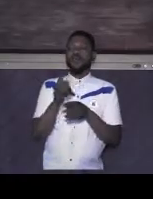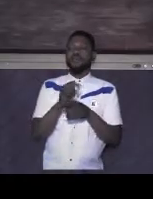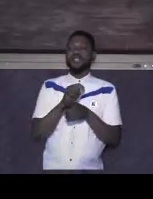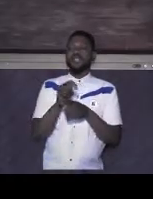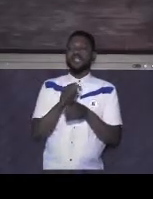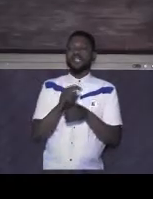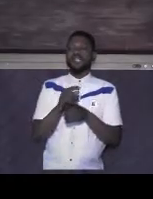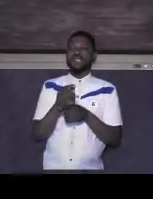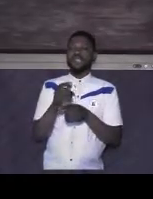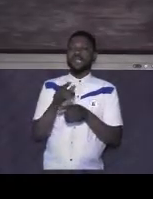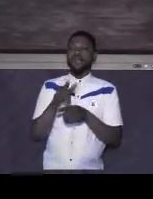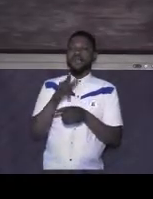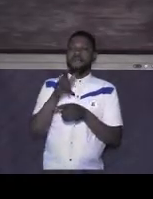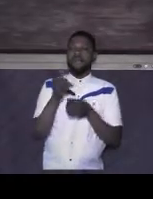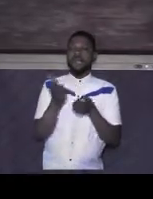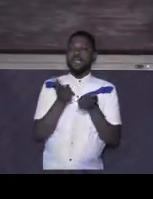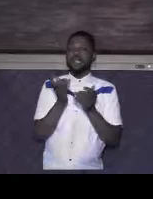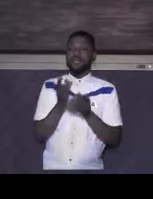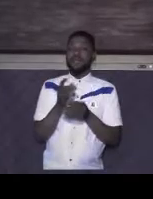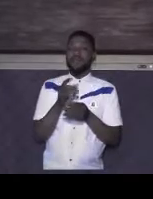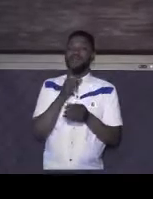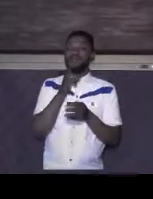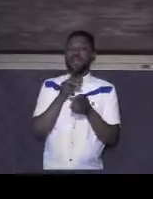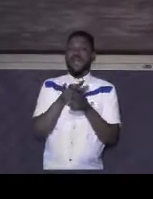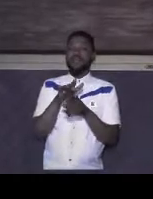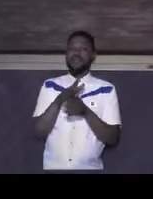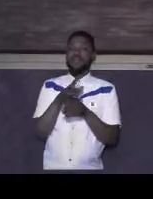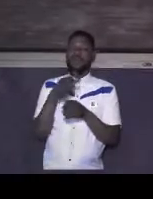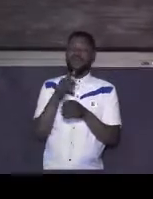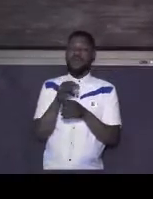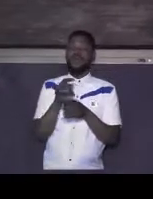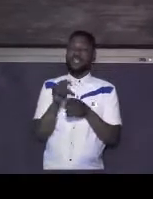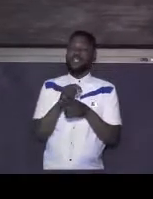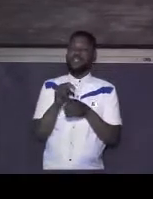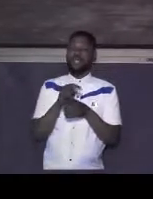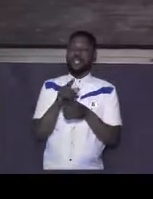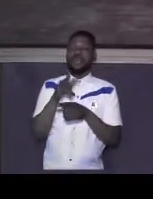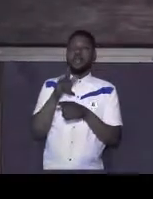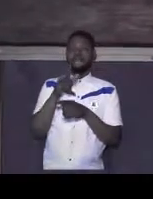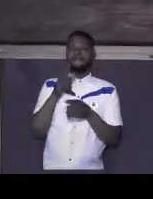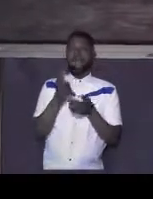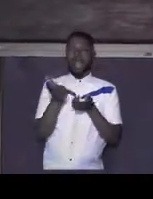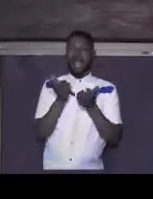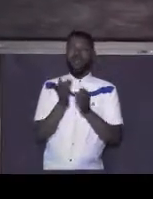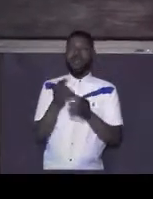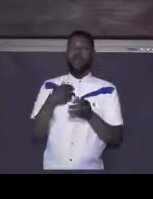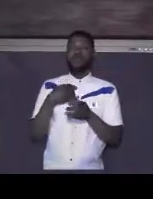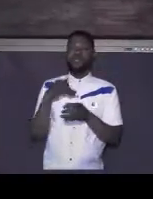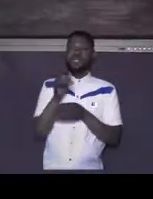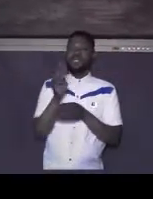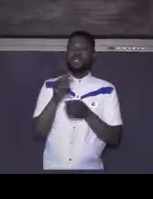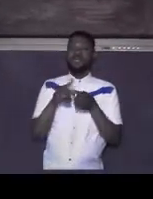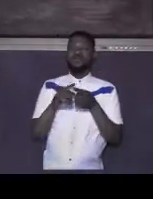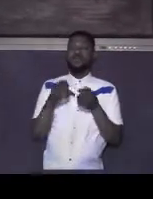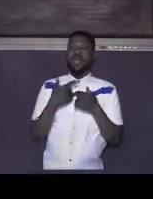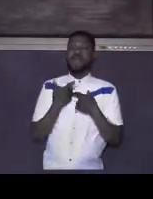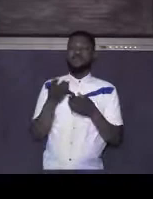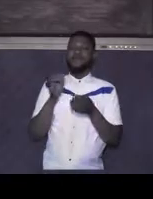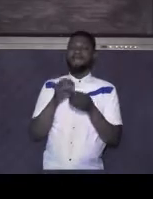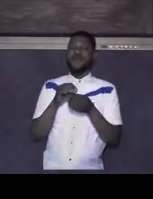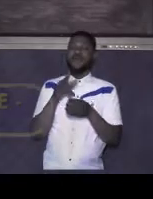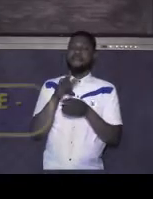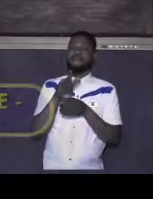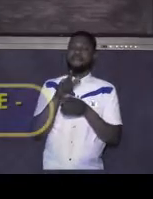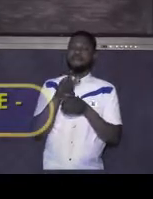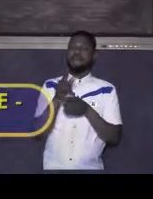of trained pilots. Inadequacy of trained pilots. That means we still need to have more pilots,